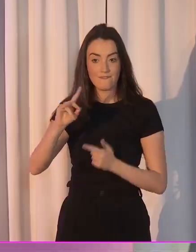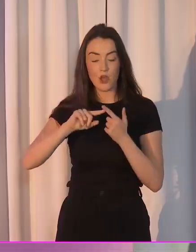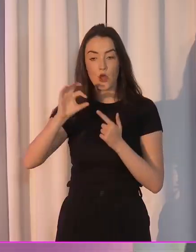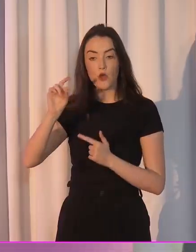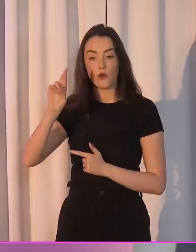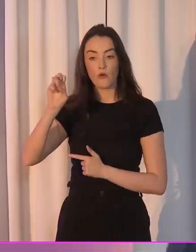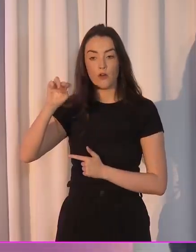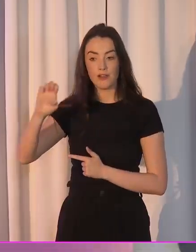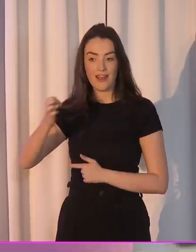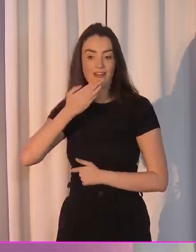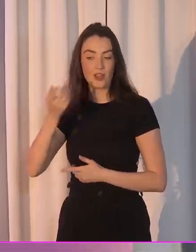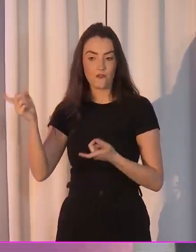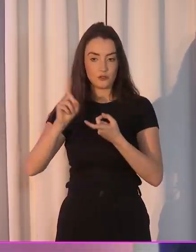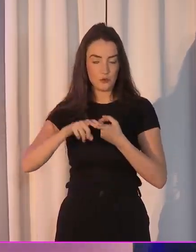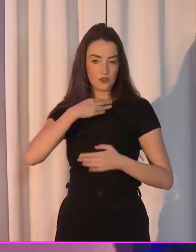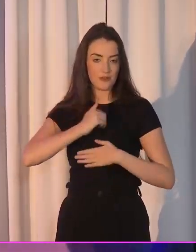and the floor is yours.